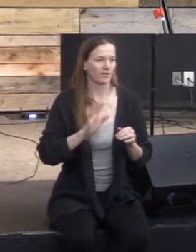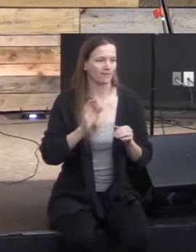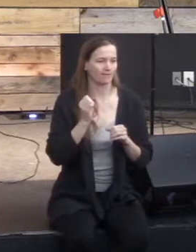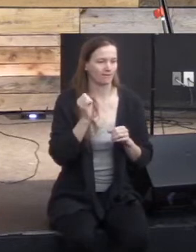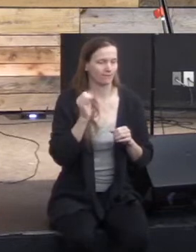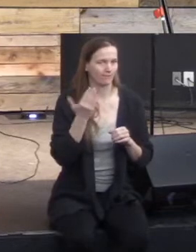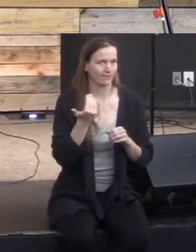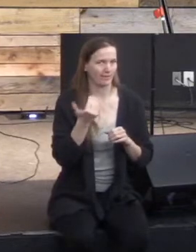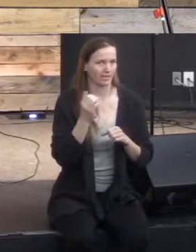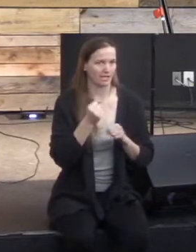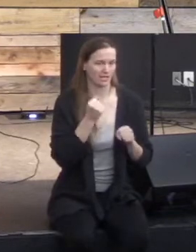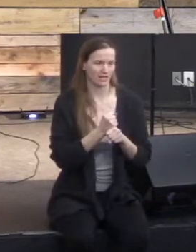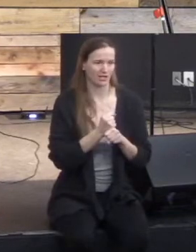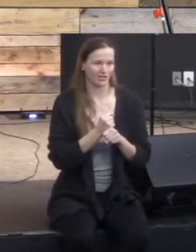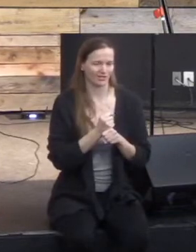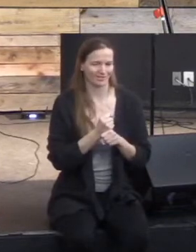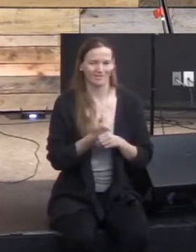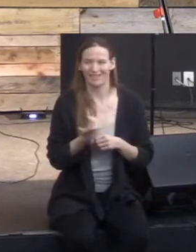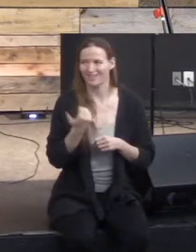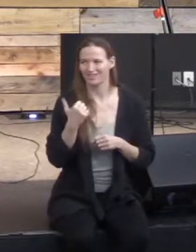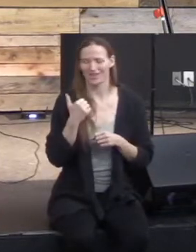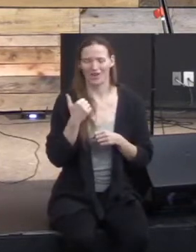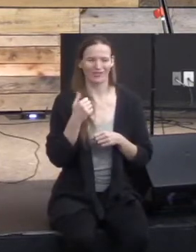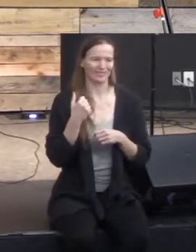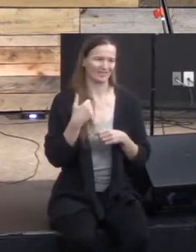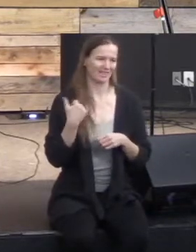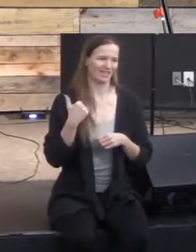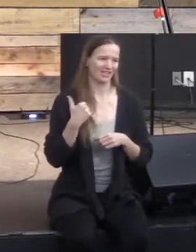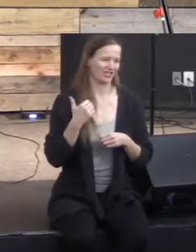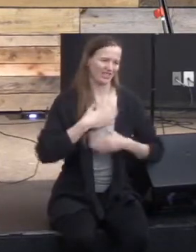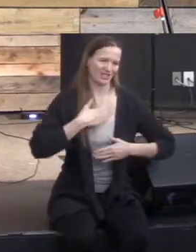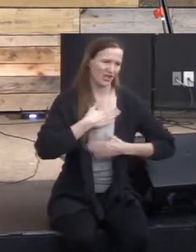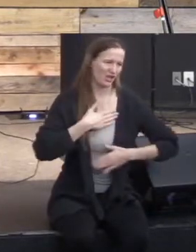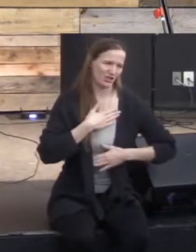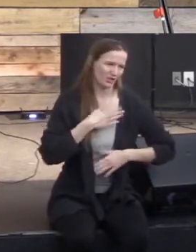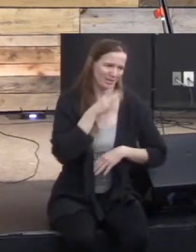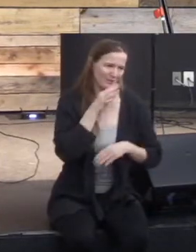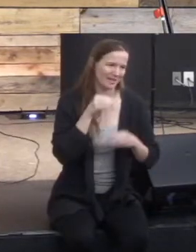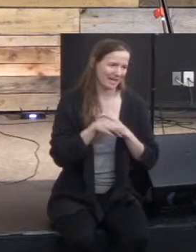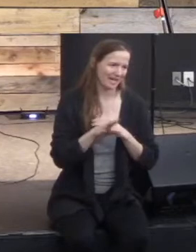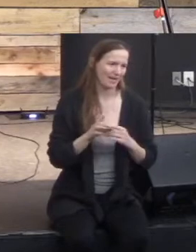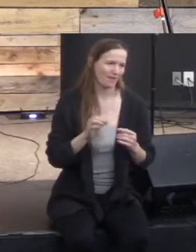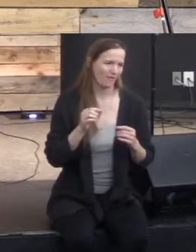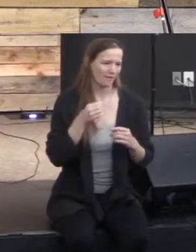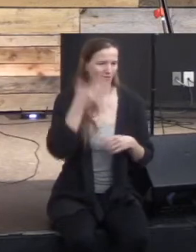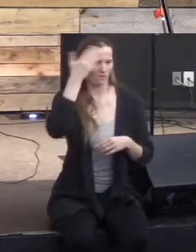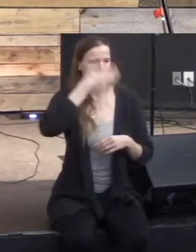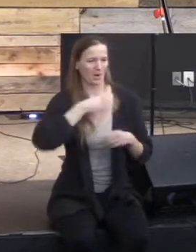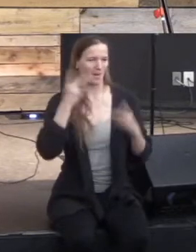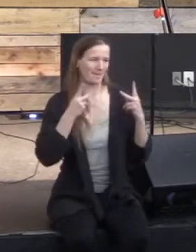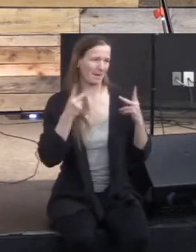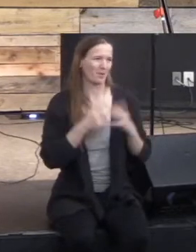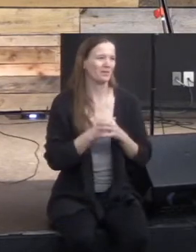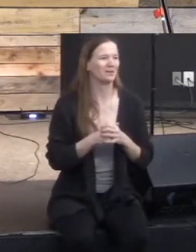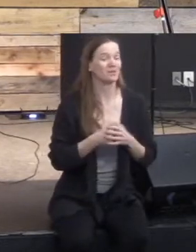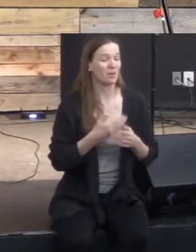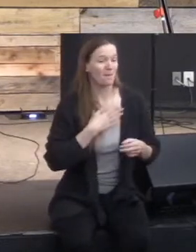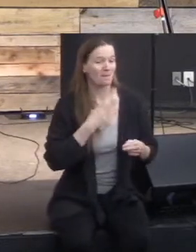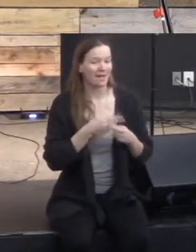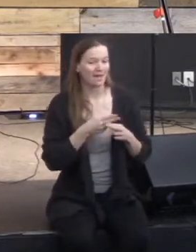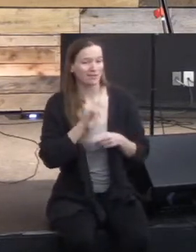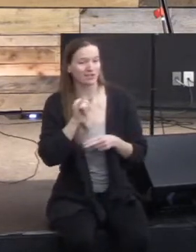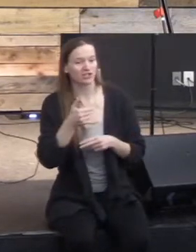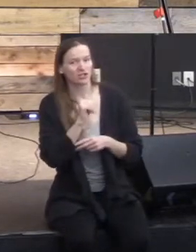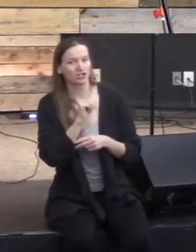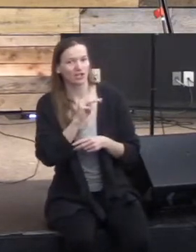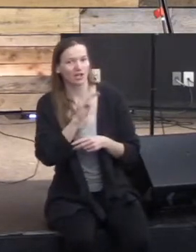As you can tell, she don't like to speak in public a lot, so she leave the rest to me. So again, like I said, my name is James. I've been a